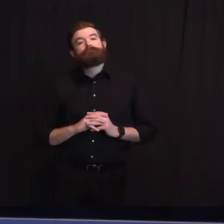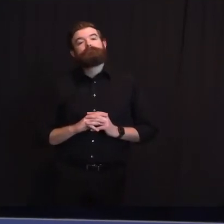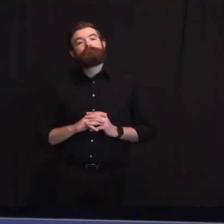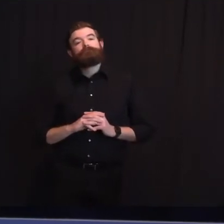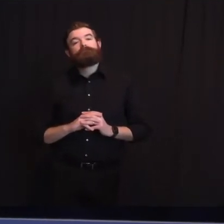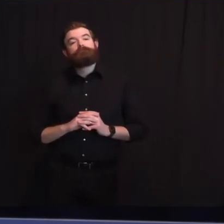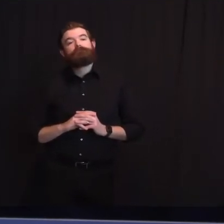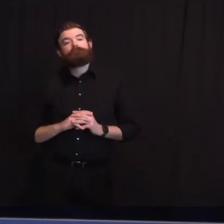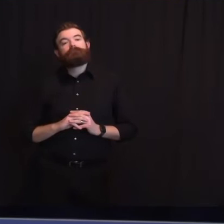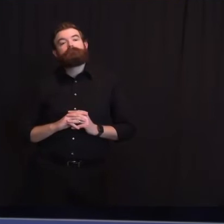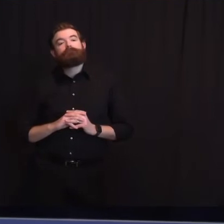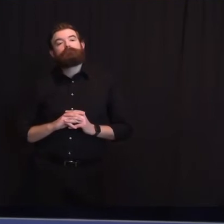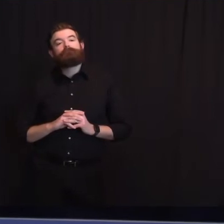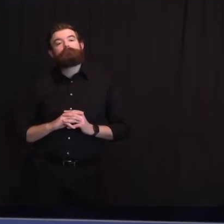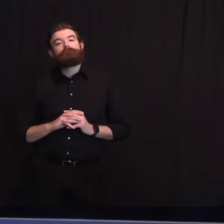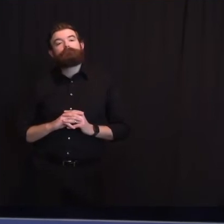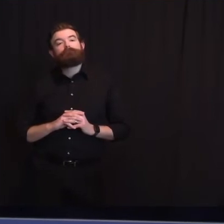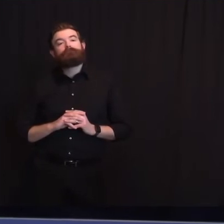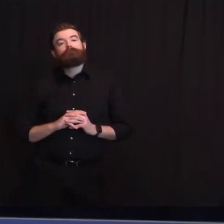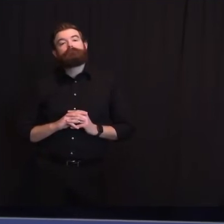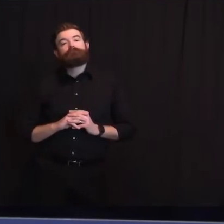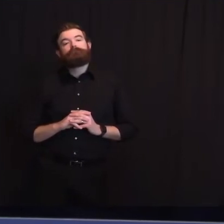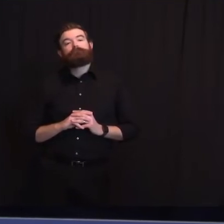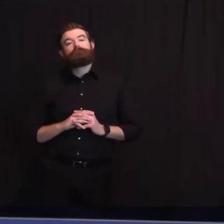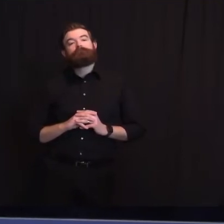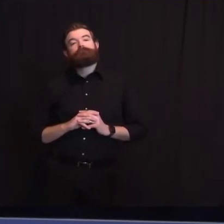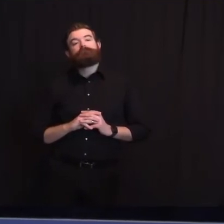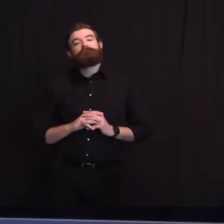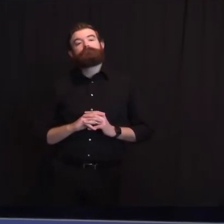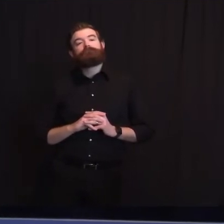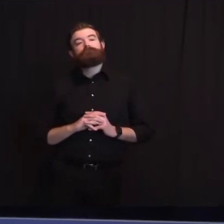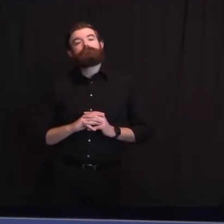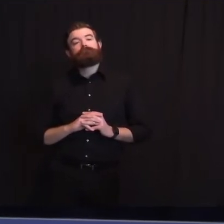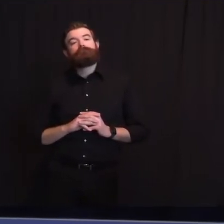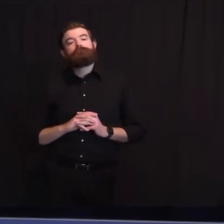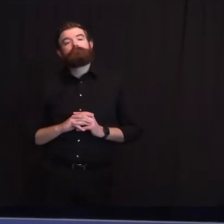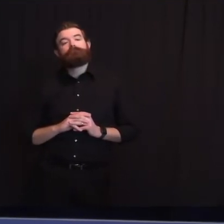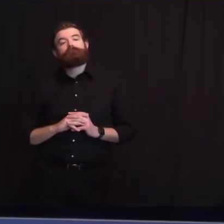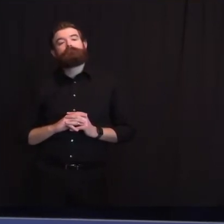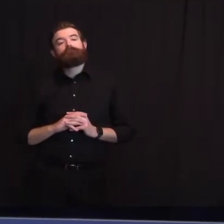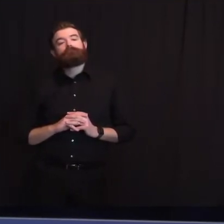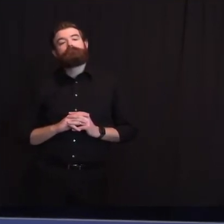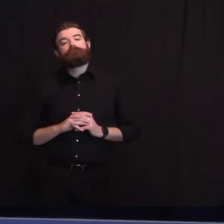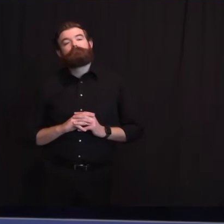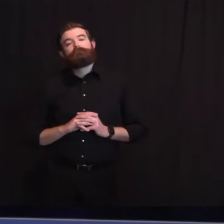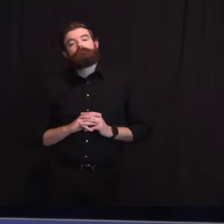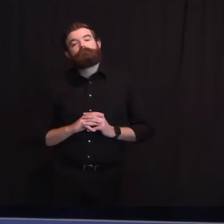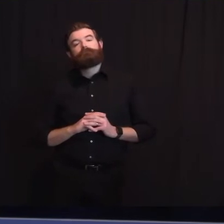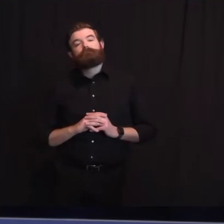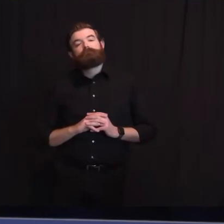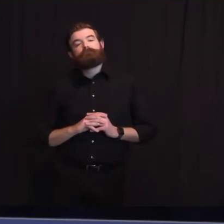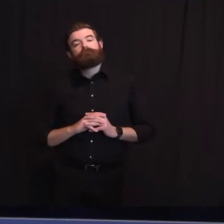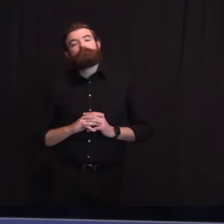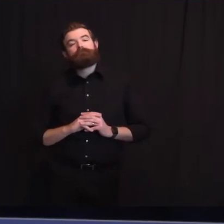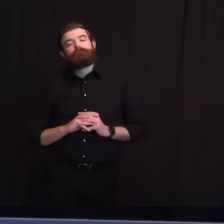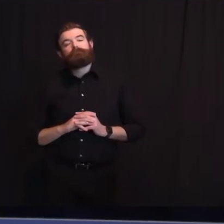setting federal partnership. This is the CVS Walgreens program that we... That's the CVS Walgreens program. So of